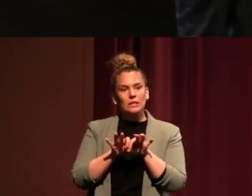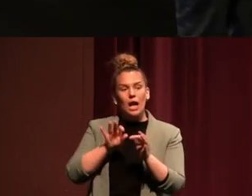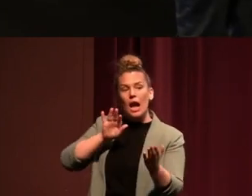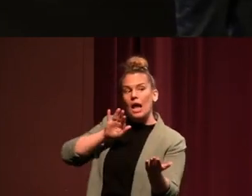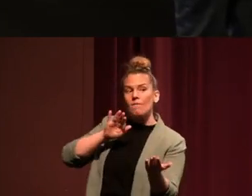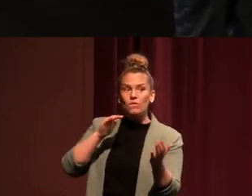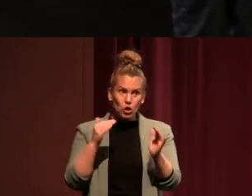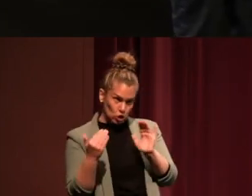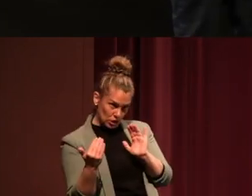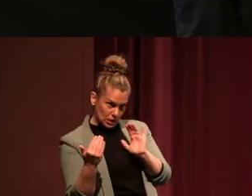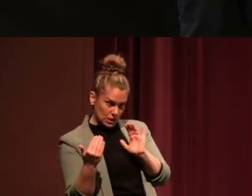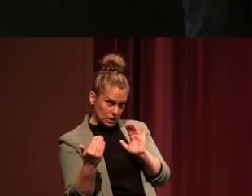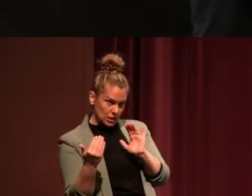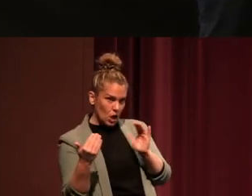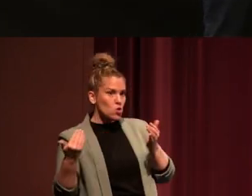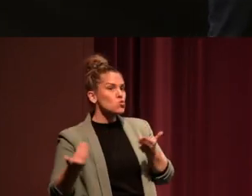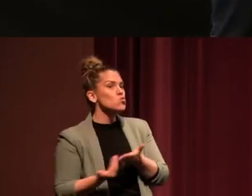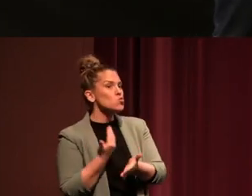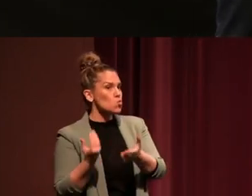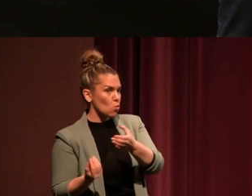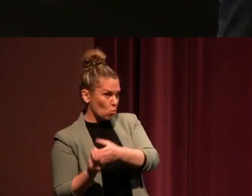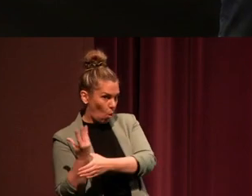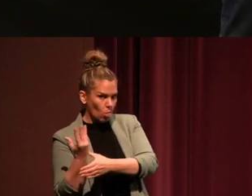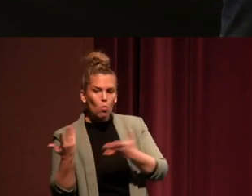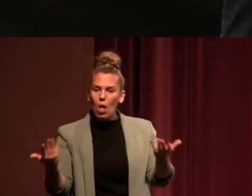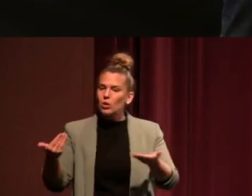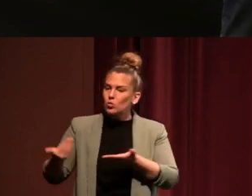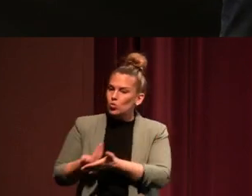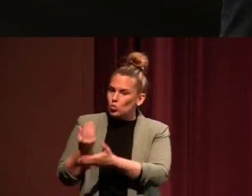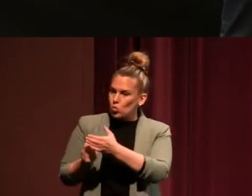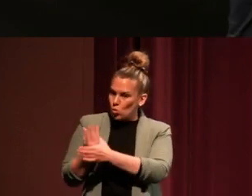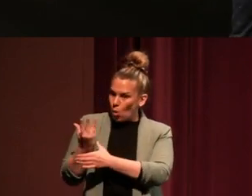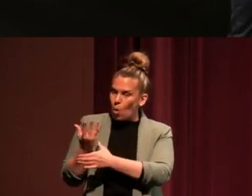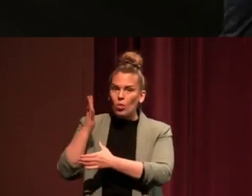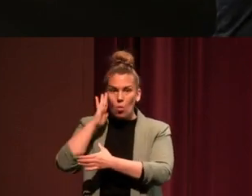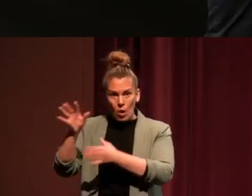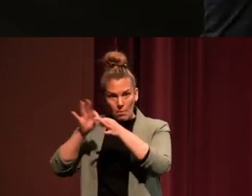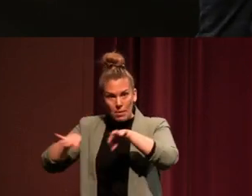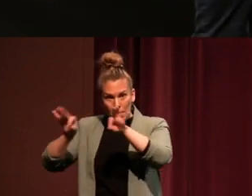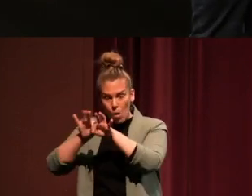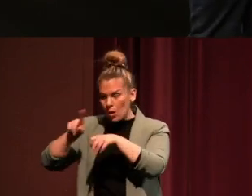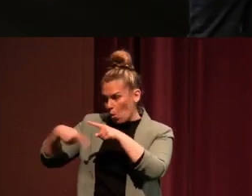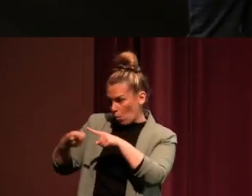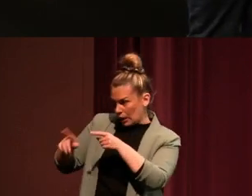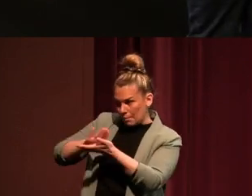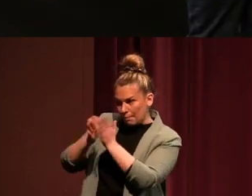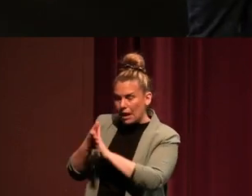versus new growth? Well, the new growth will be important once it's old growth.